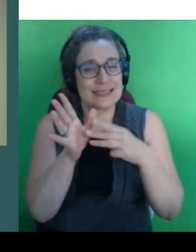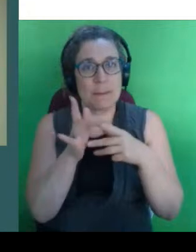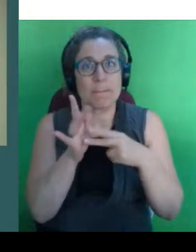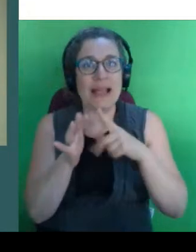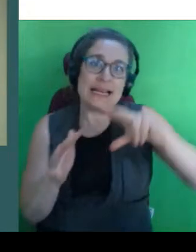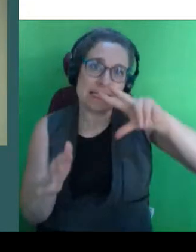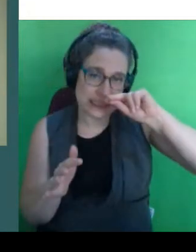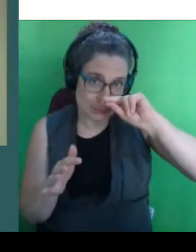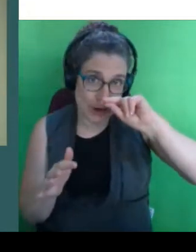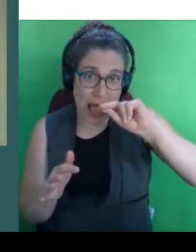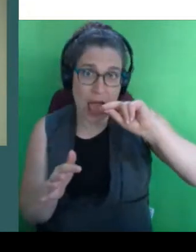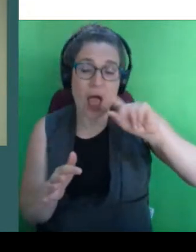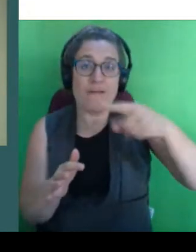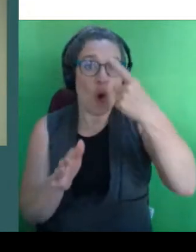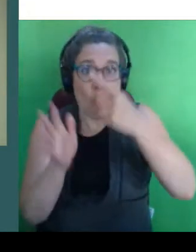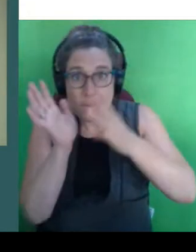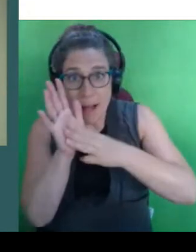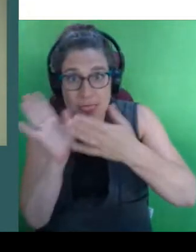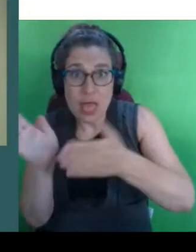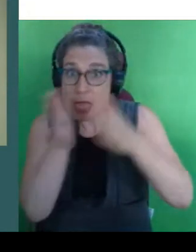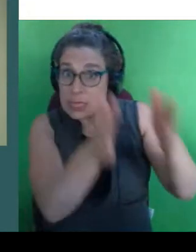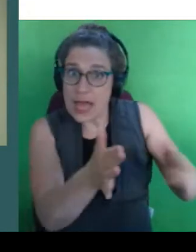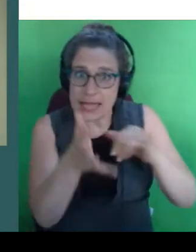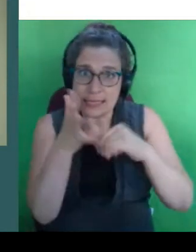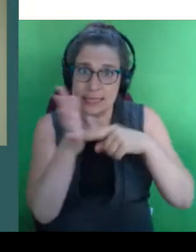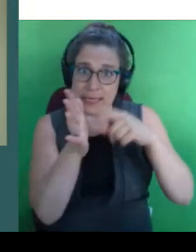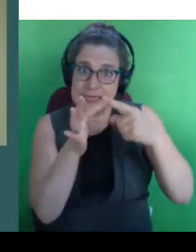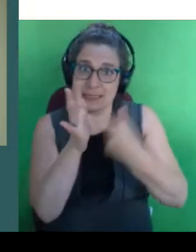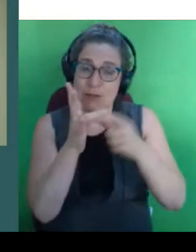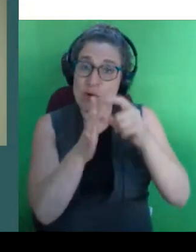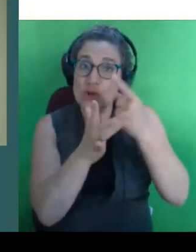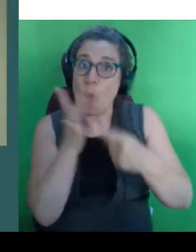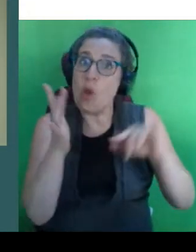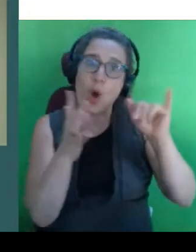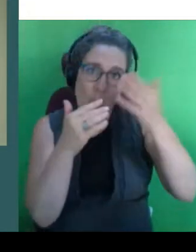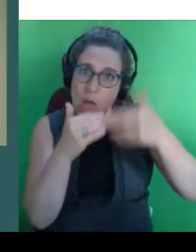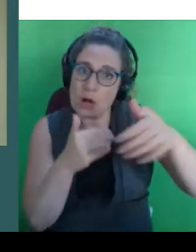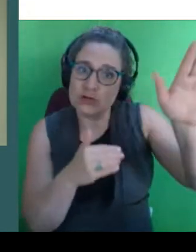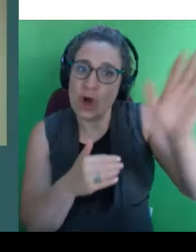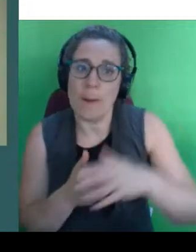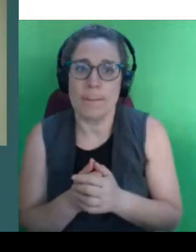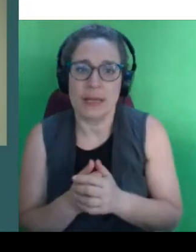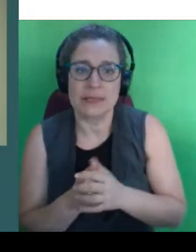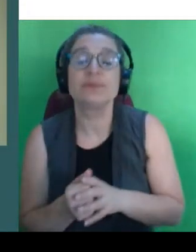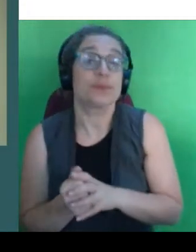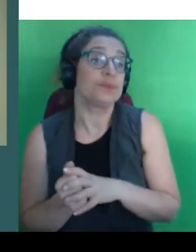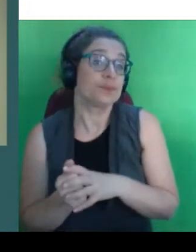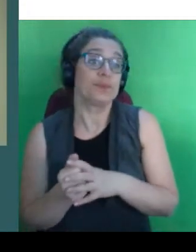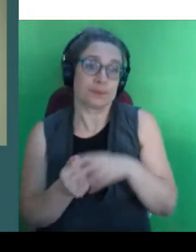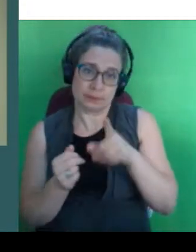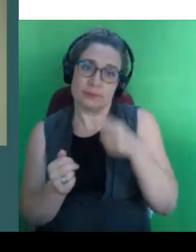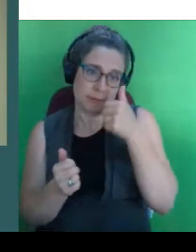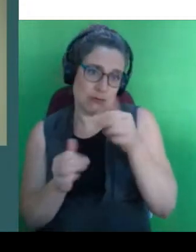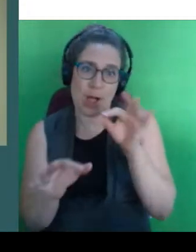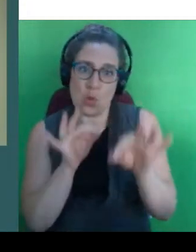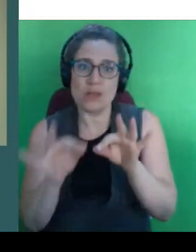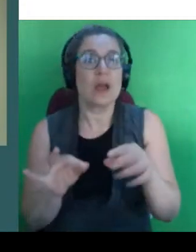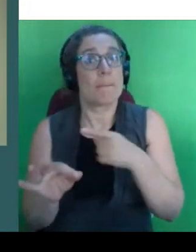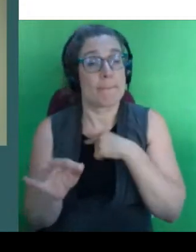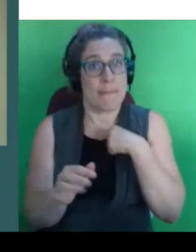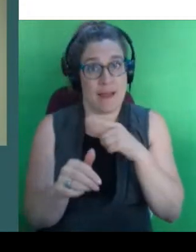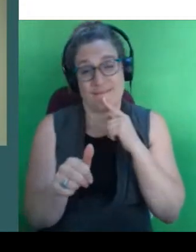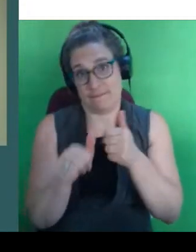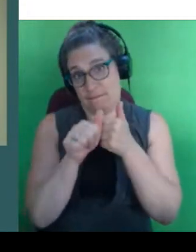month and then move to steroid only, or do we use it long term? That's another great question. I mean, my advice would be to use it until you've